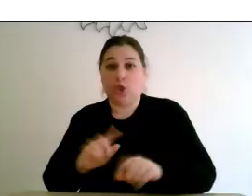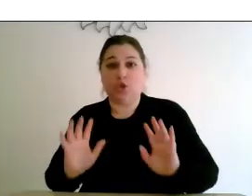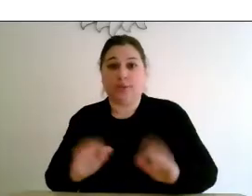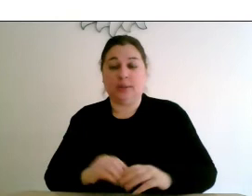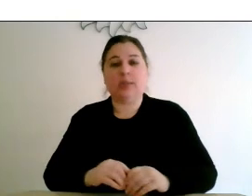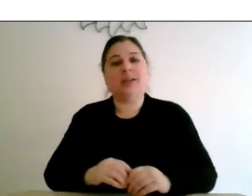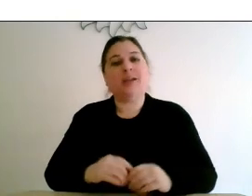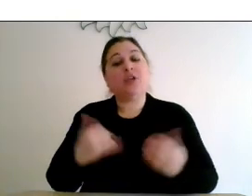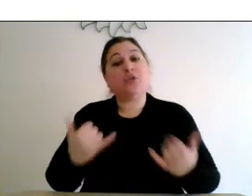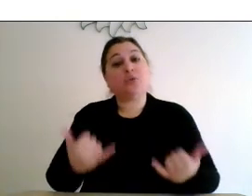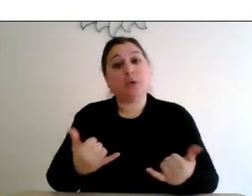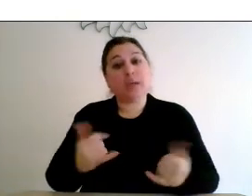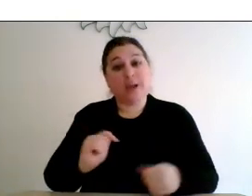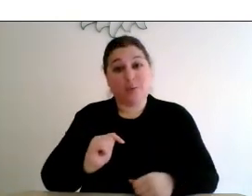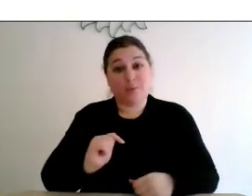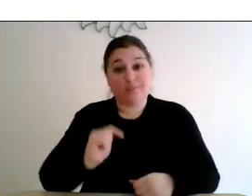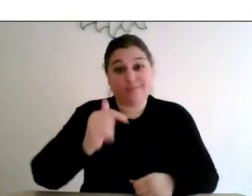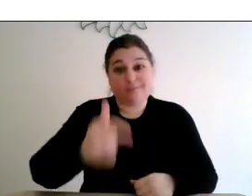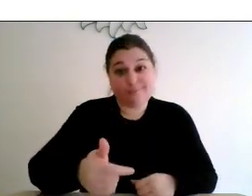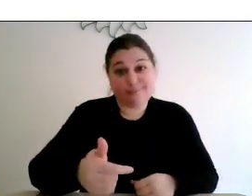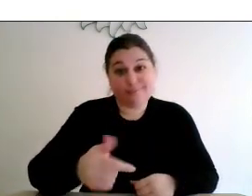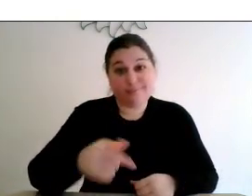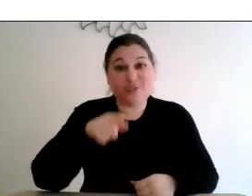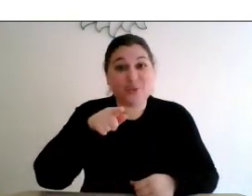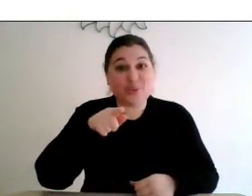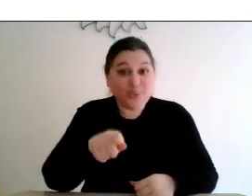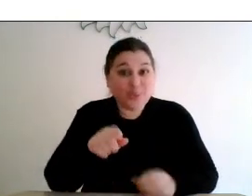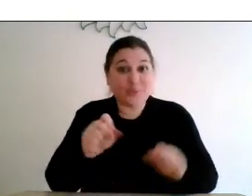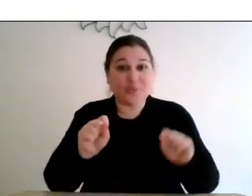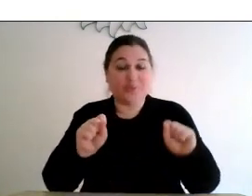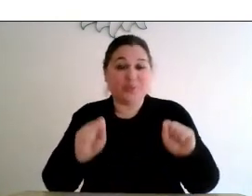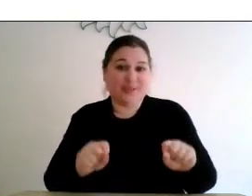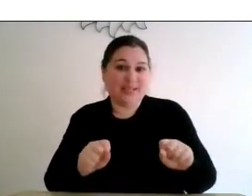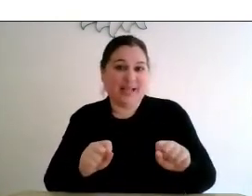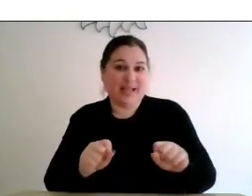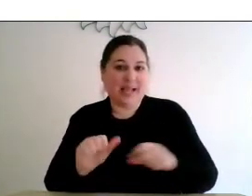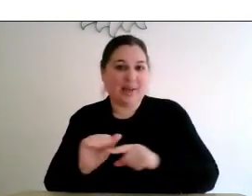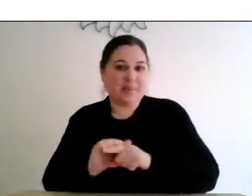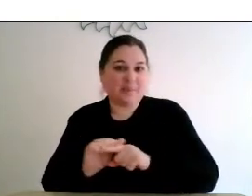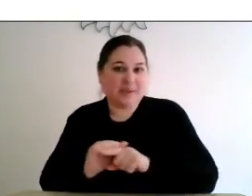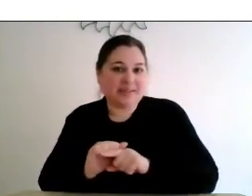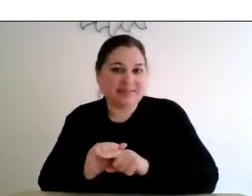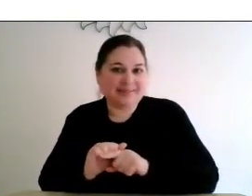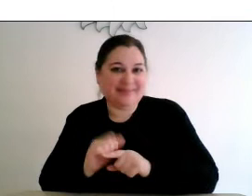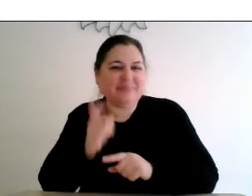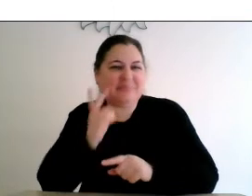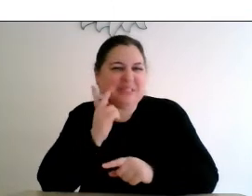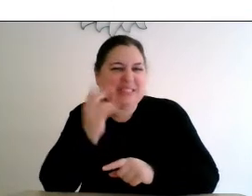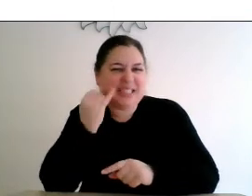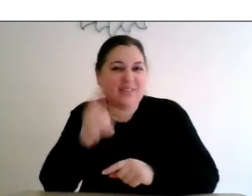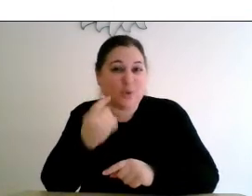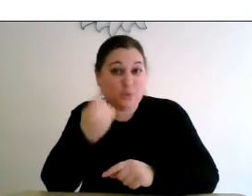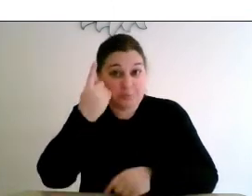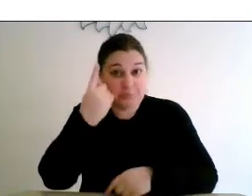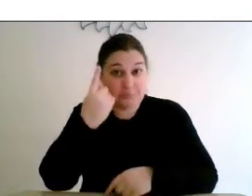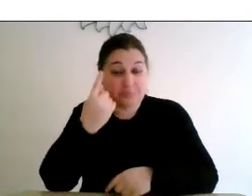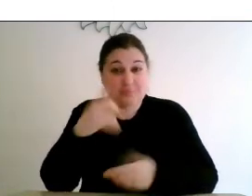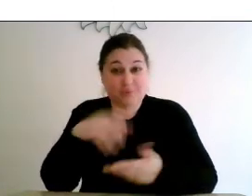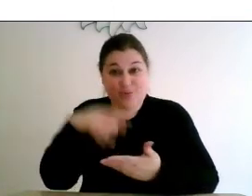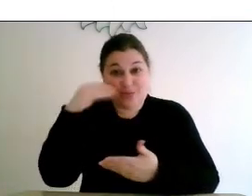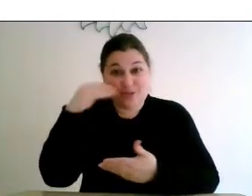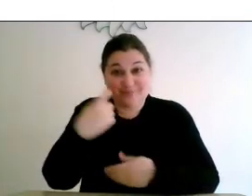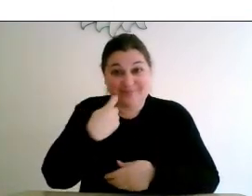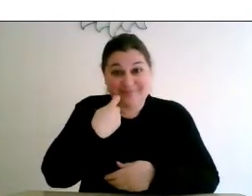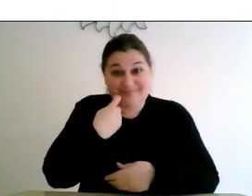All right, so now it's your turn to see if you learned what we talked about in the last slide,